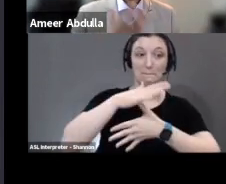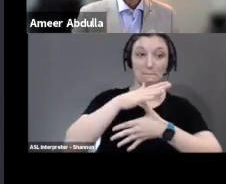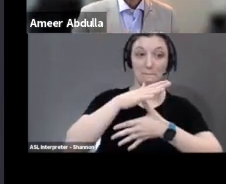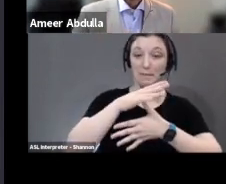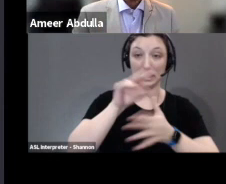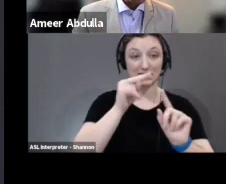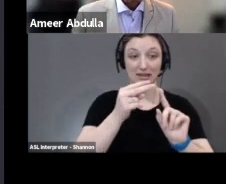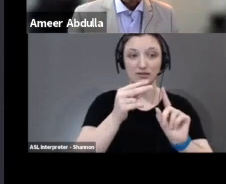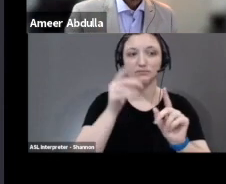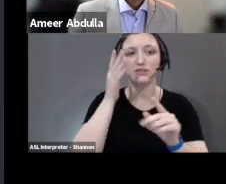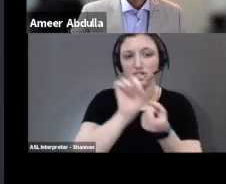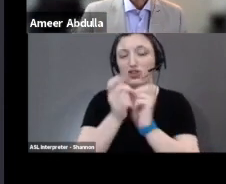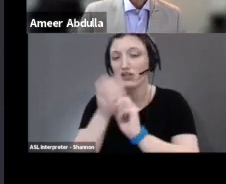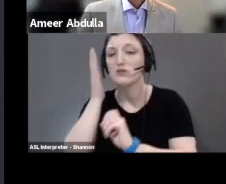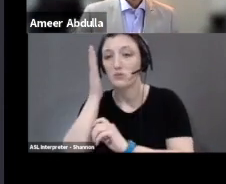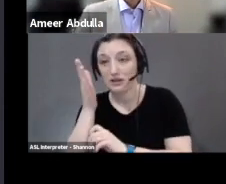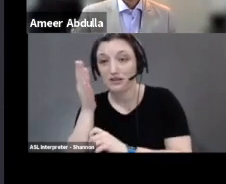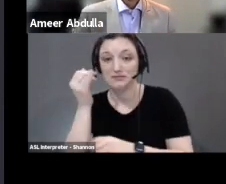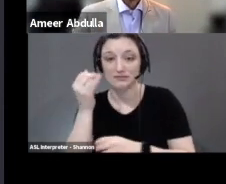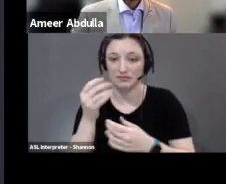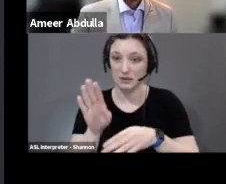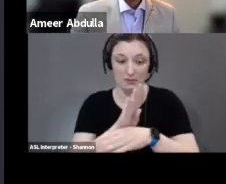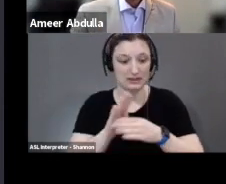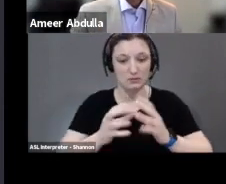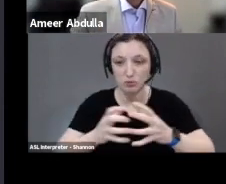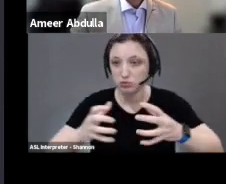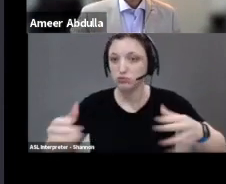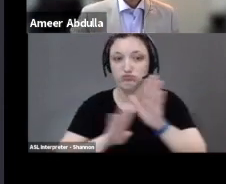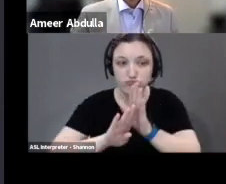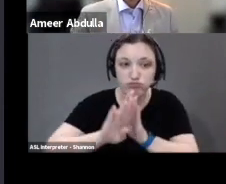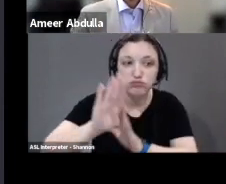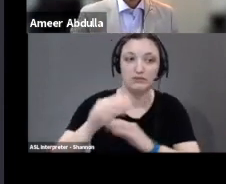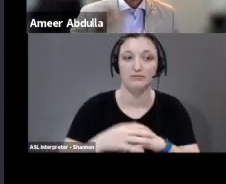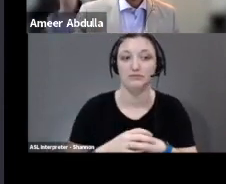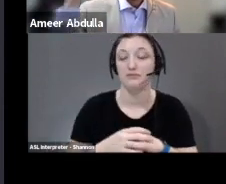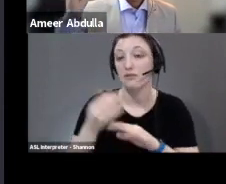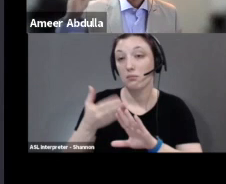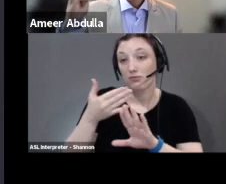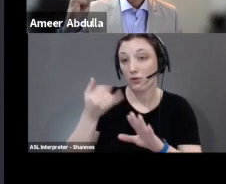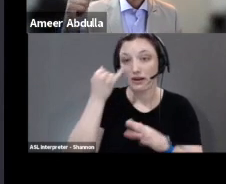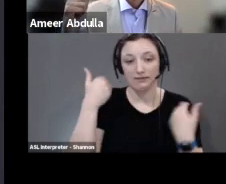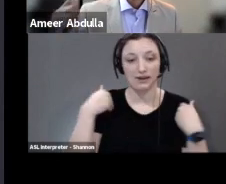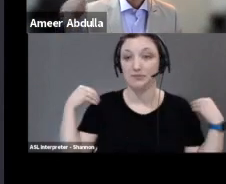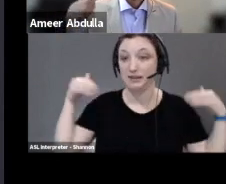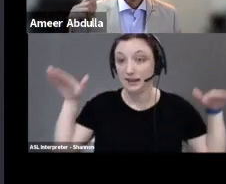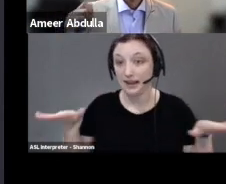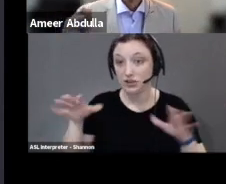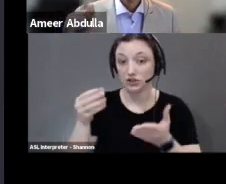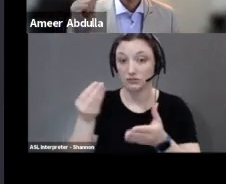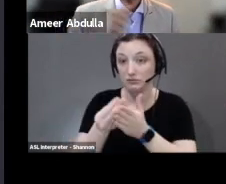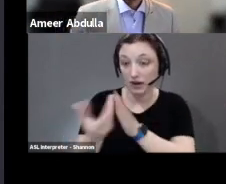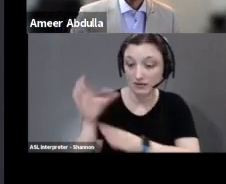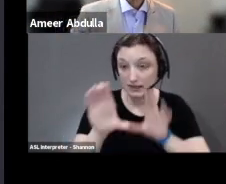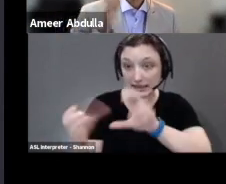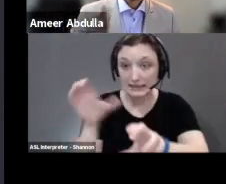common. As a startup, before you even have angel funding, you're probably have the CEO hat on, and all you're looking at